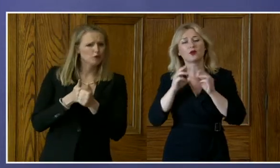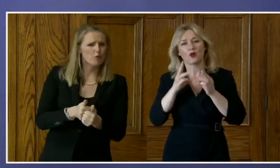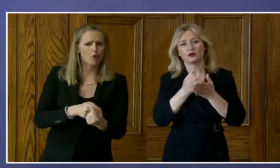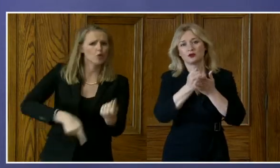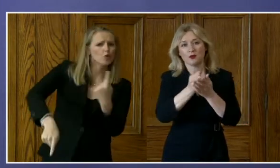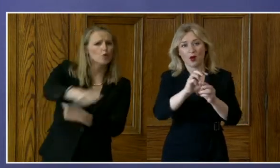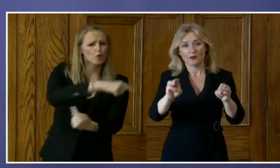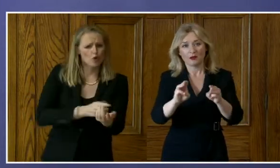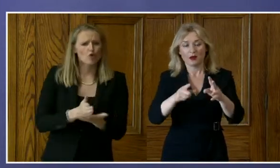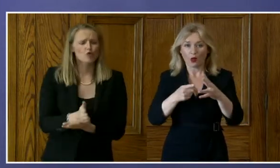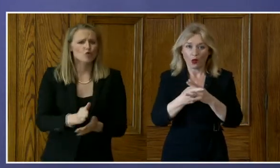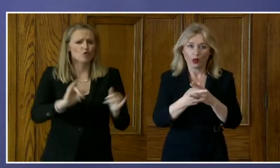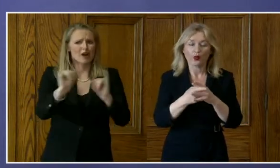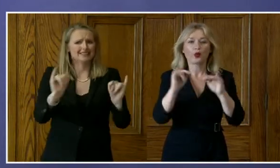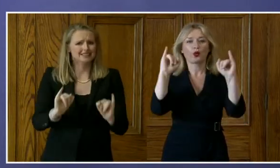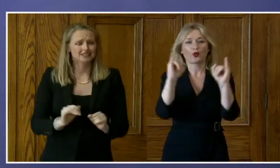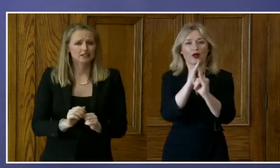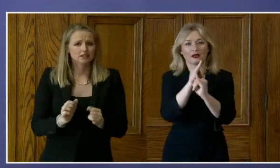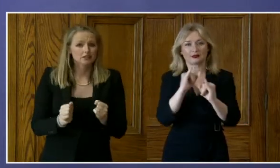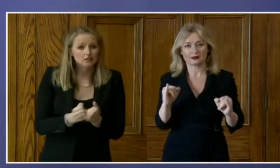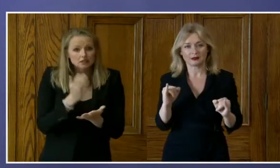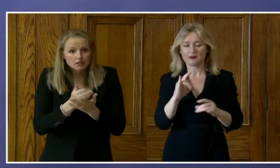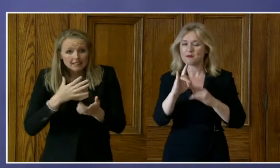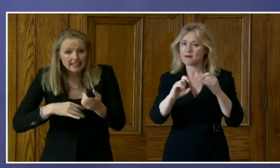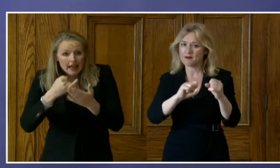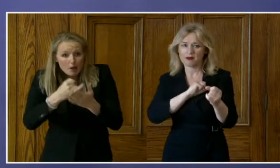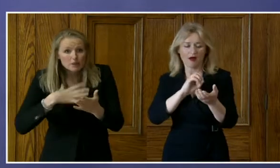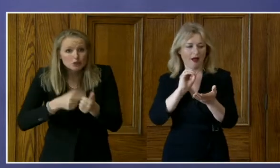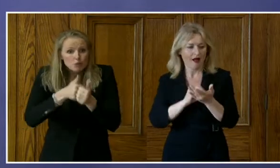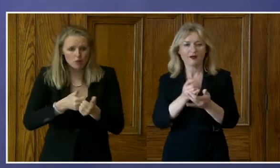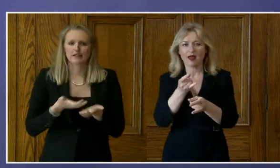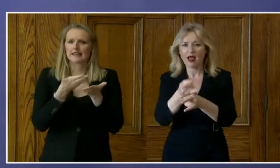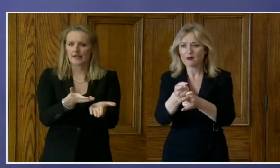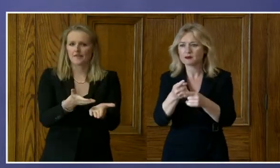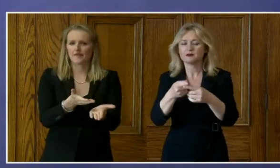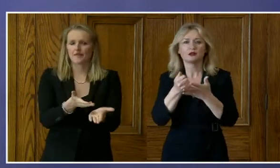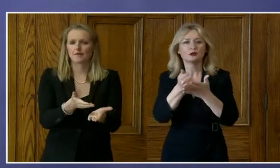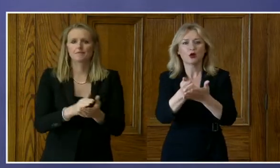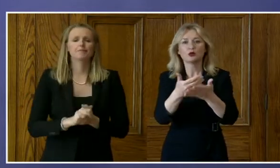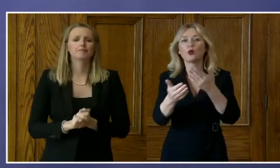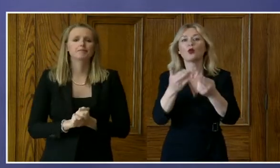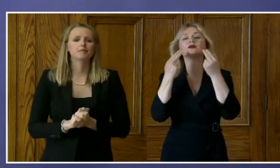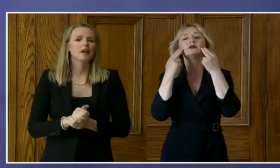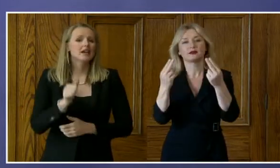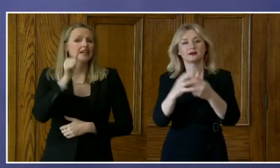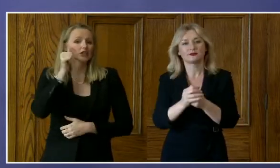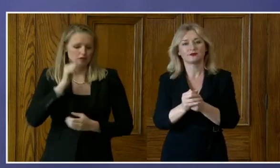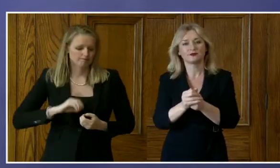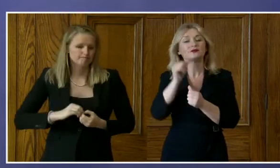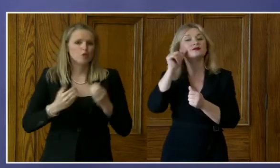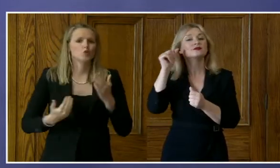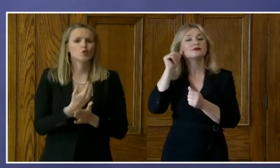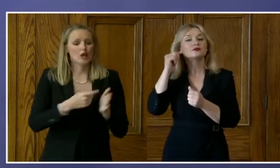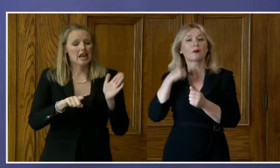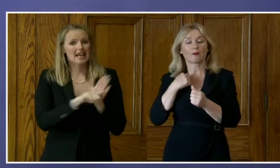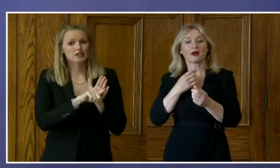crisis, making sure that people get the help and the support that they need. Yesterday, I brought legislation which passed through